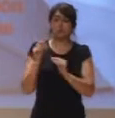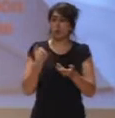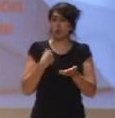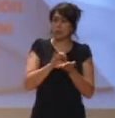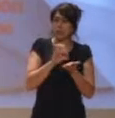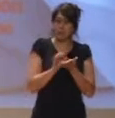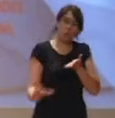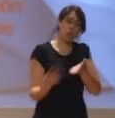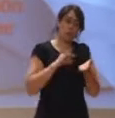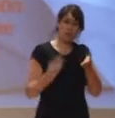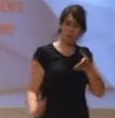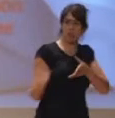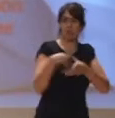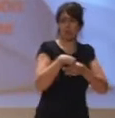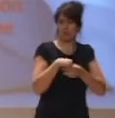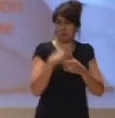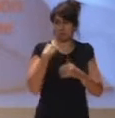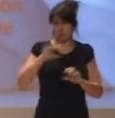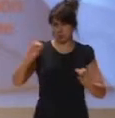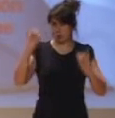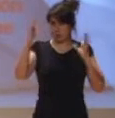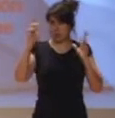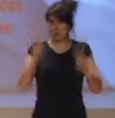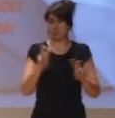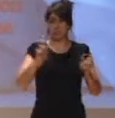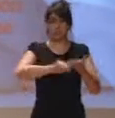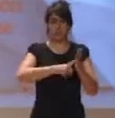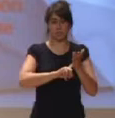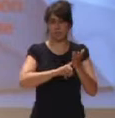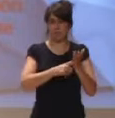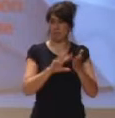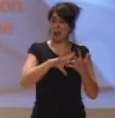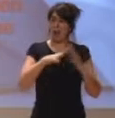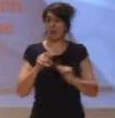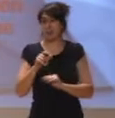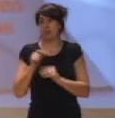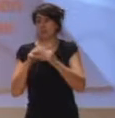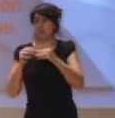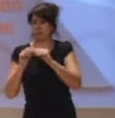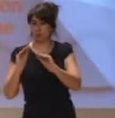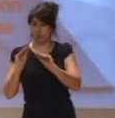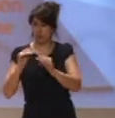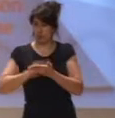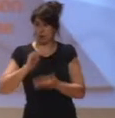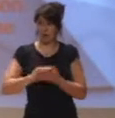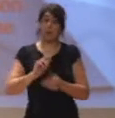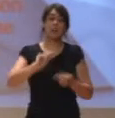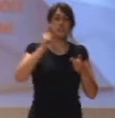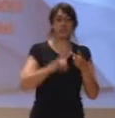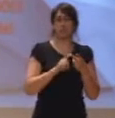supplier? Because we all have mini Google and the idea of